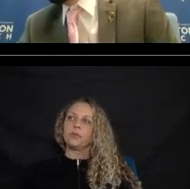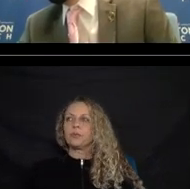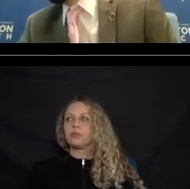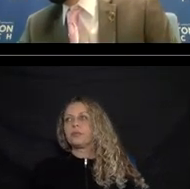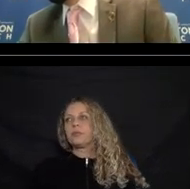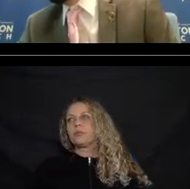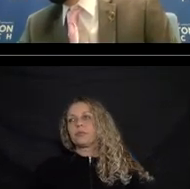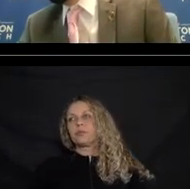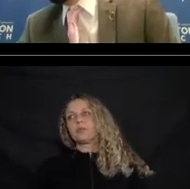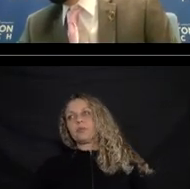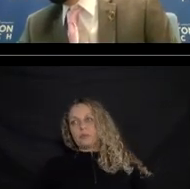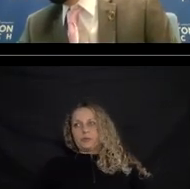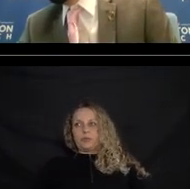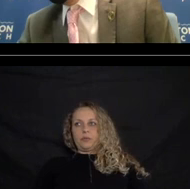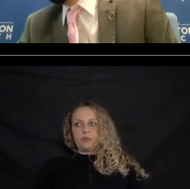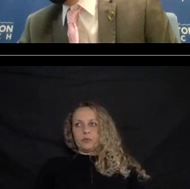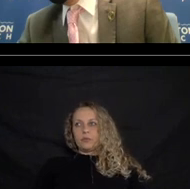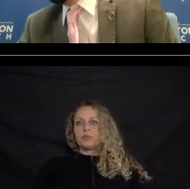All right.